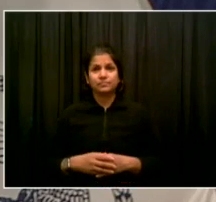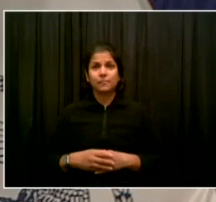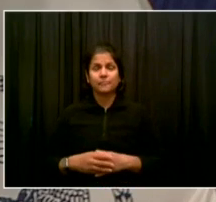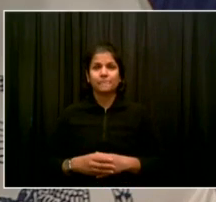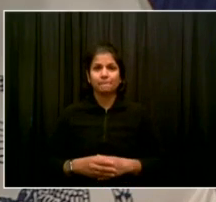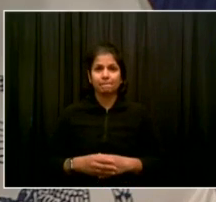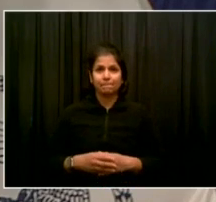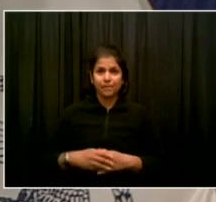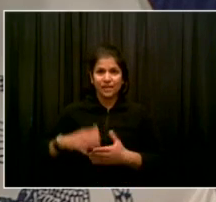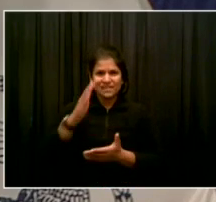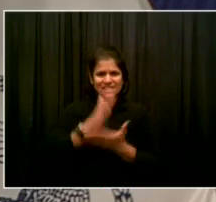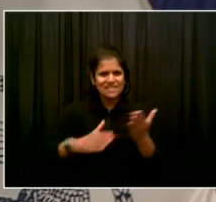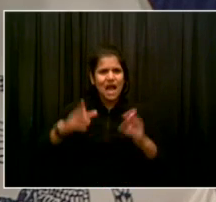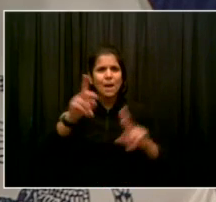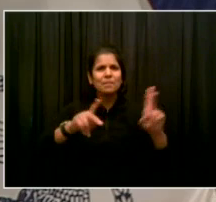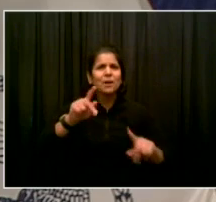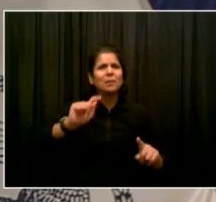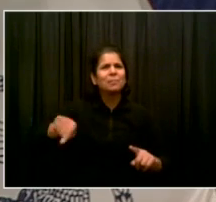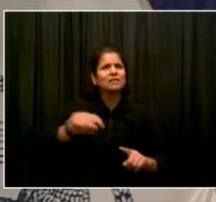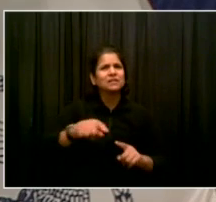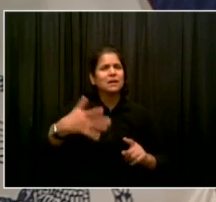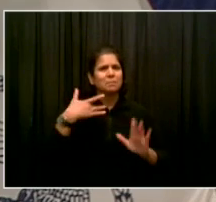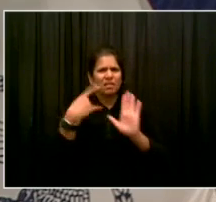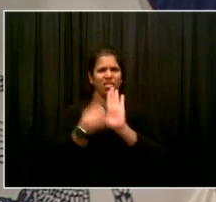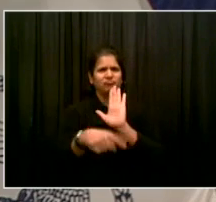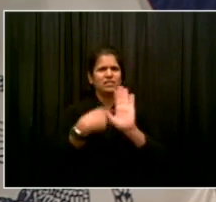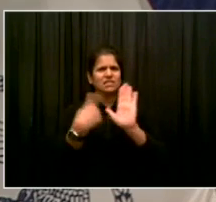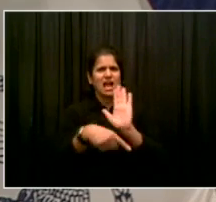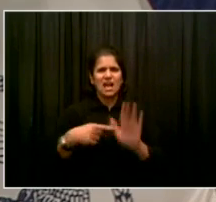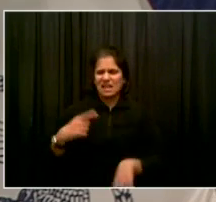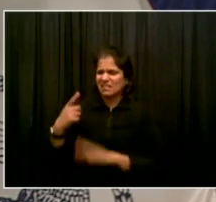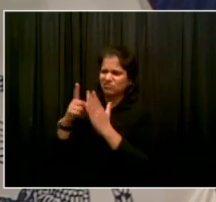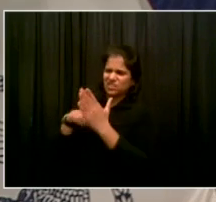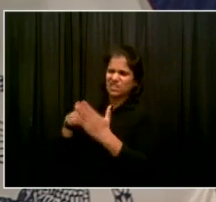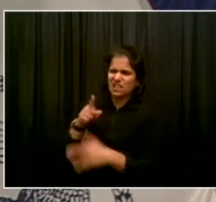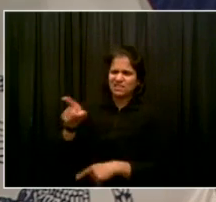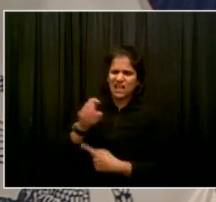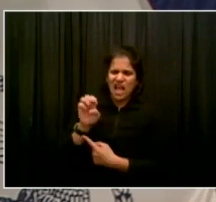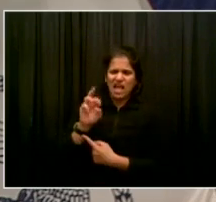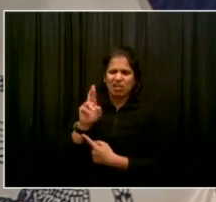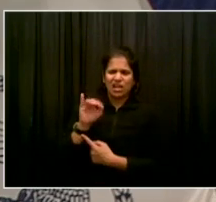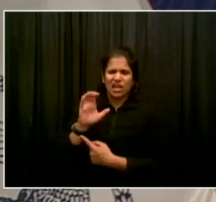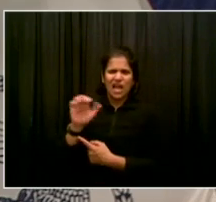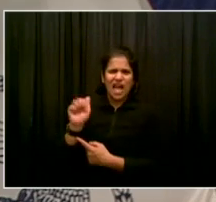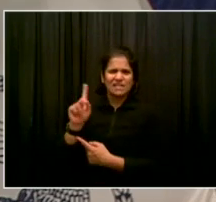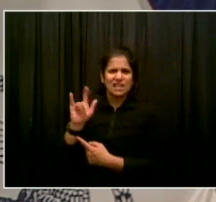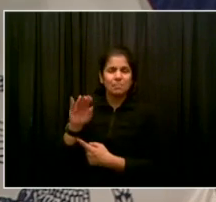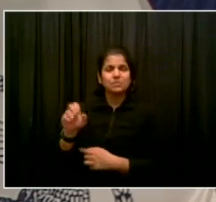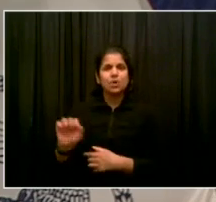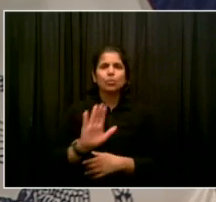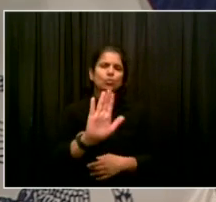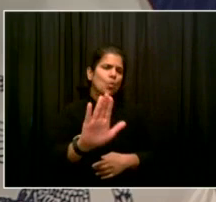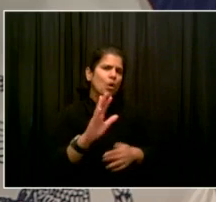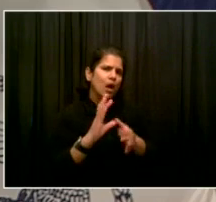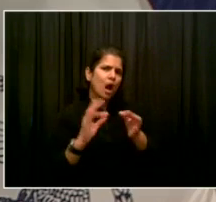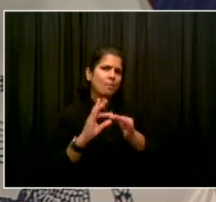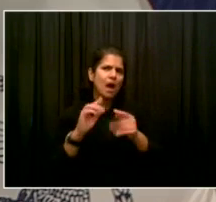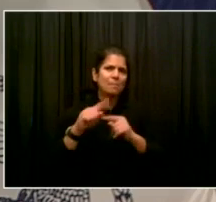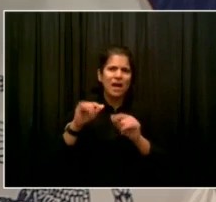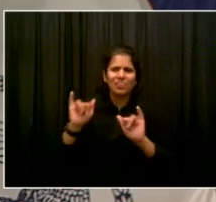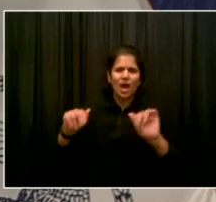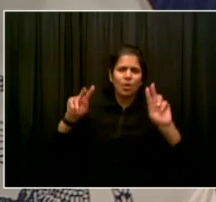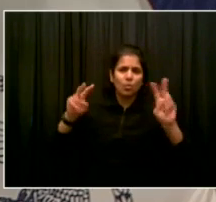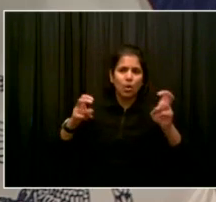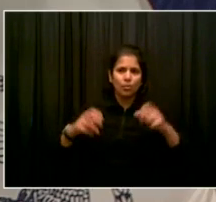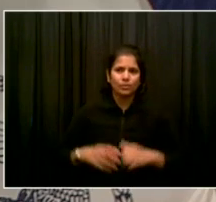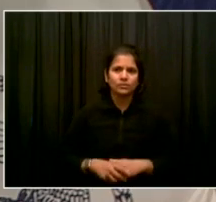public safety. What do you make of that statement? Well, first of all, I want to say I have a lot of respect, everyone knows it, for the